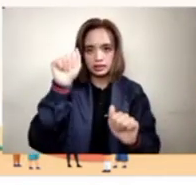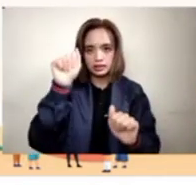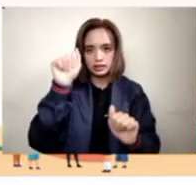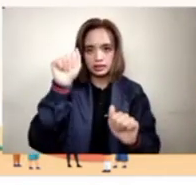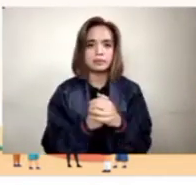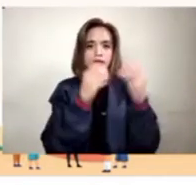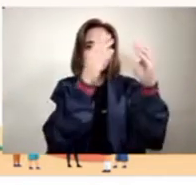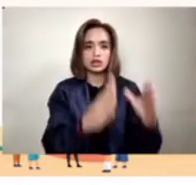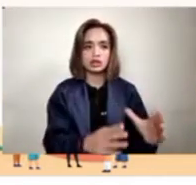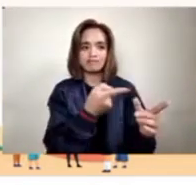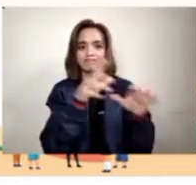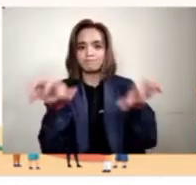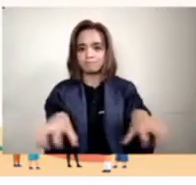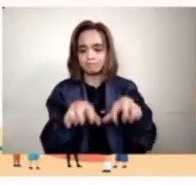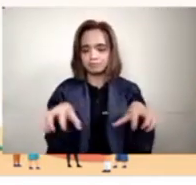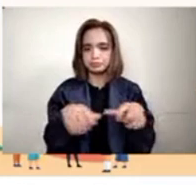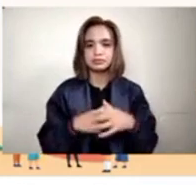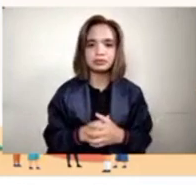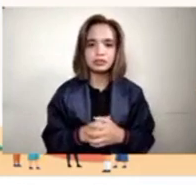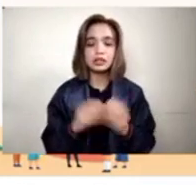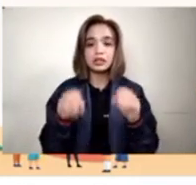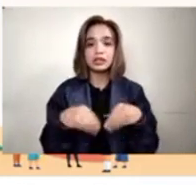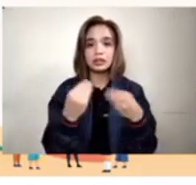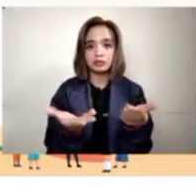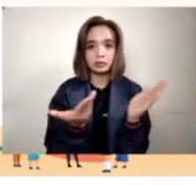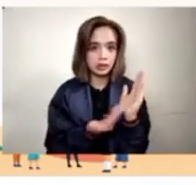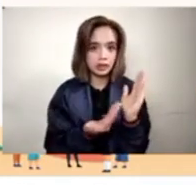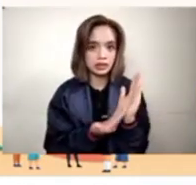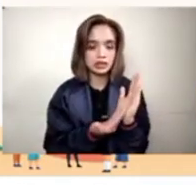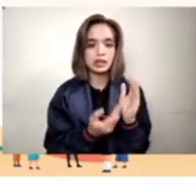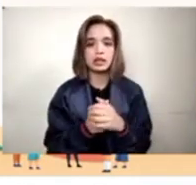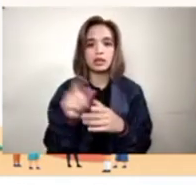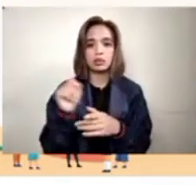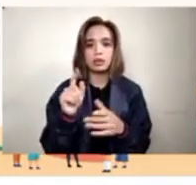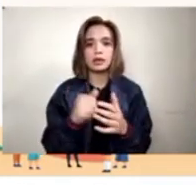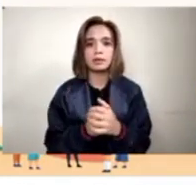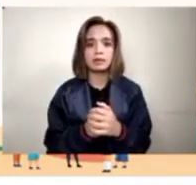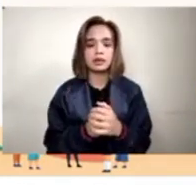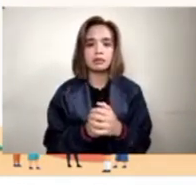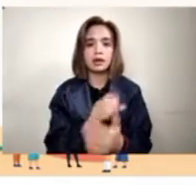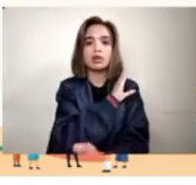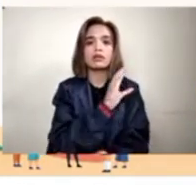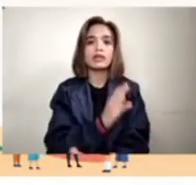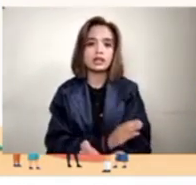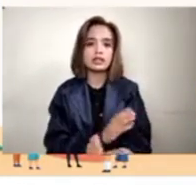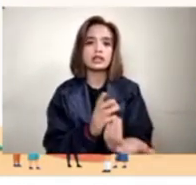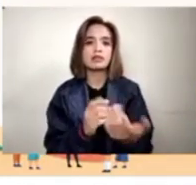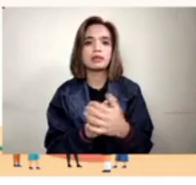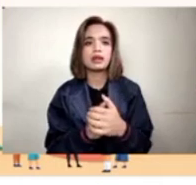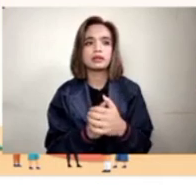to assess teacher performance. Provide a basis for building public